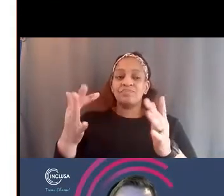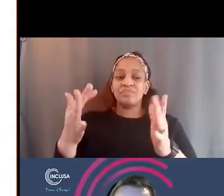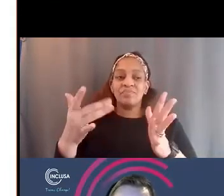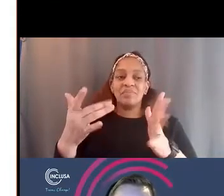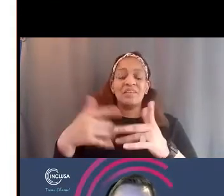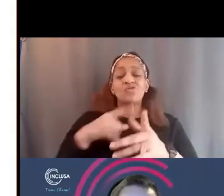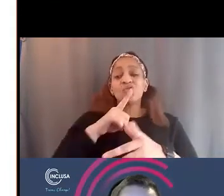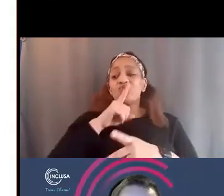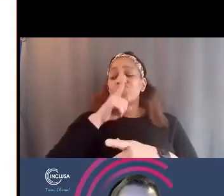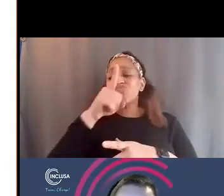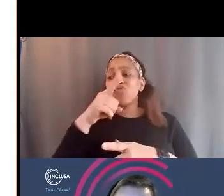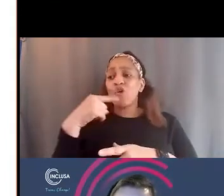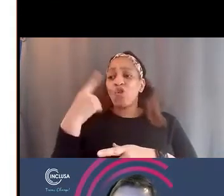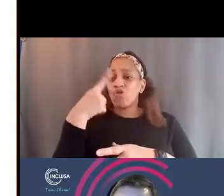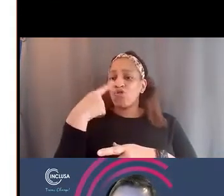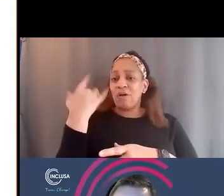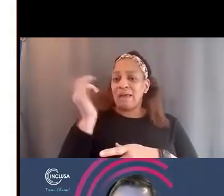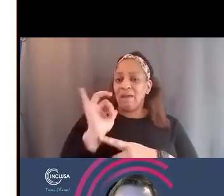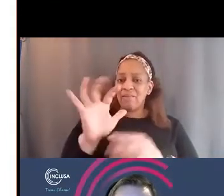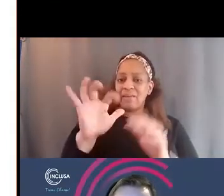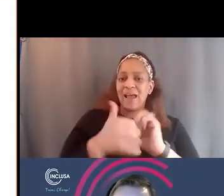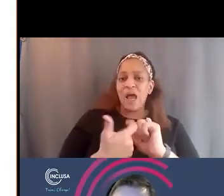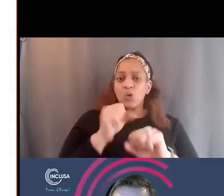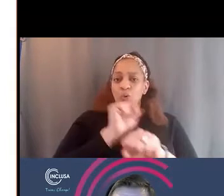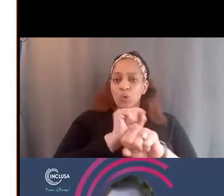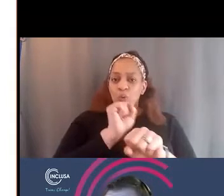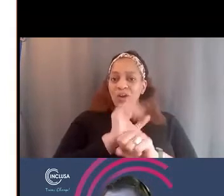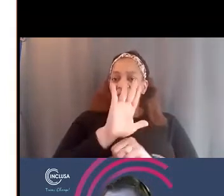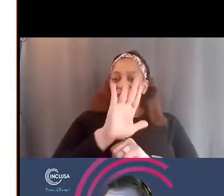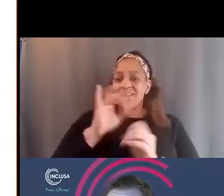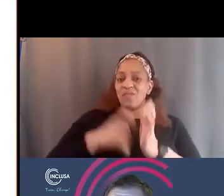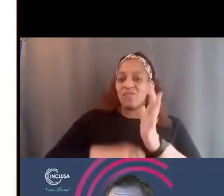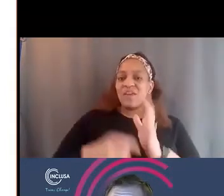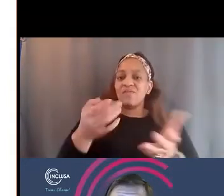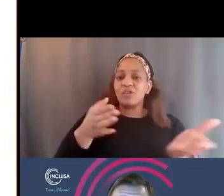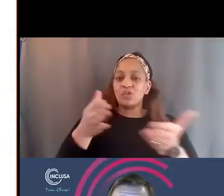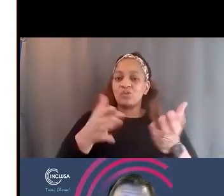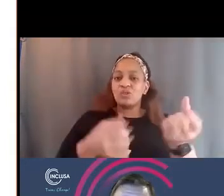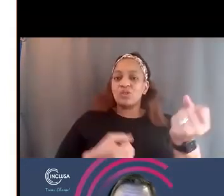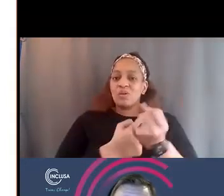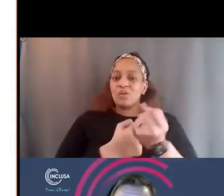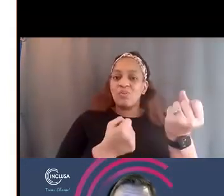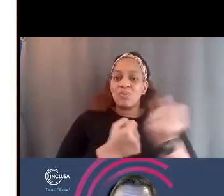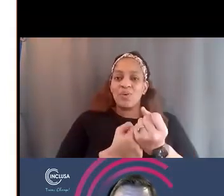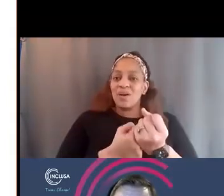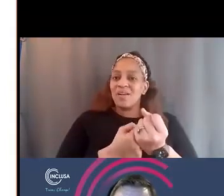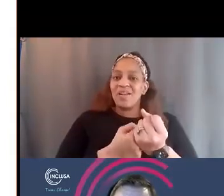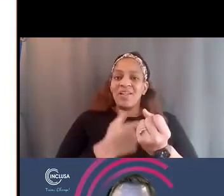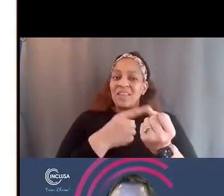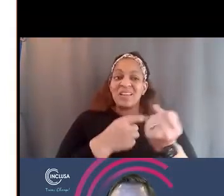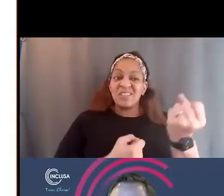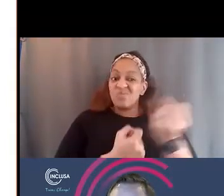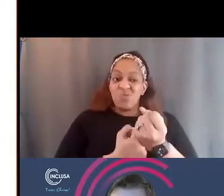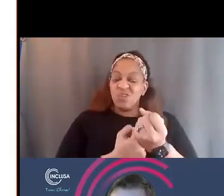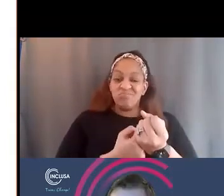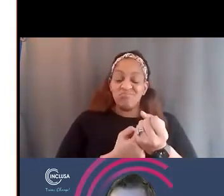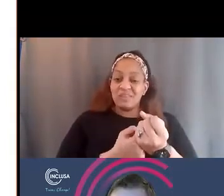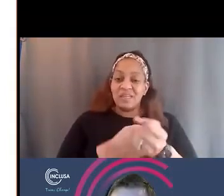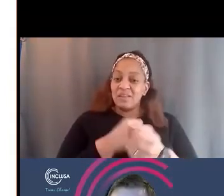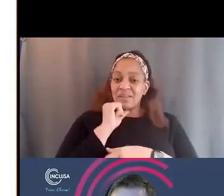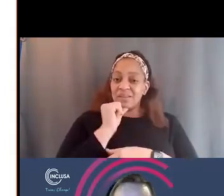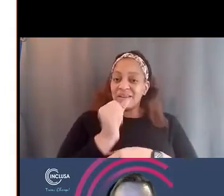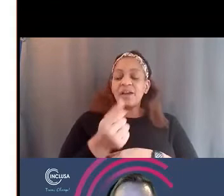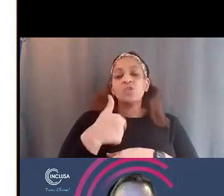really look at how they're working, and the fee for service support, it just was not supportive. So we knew we had to do something